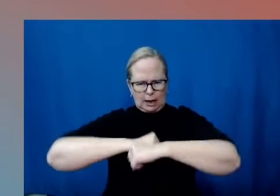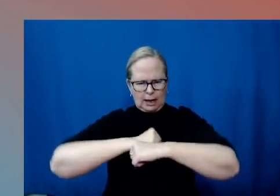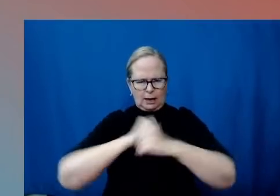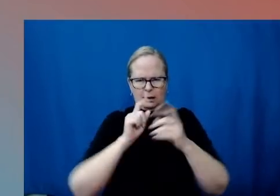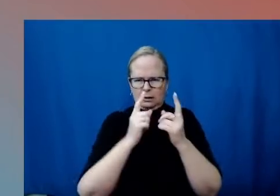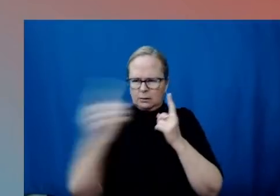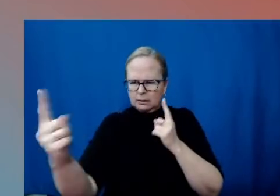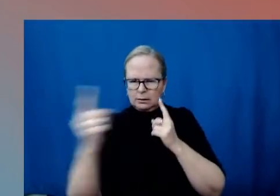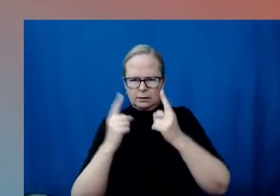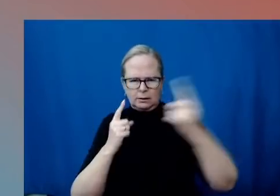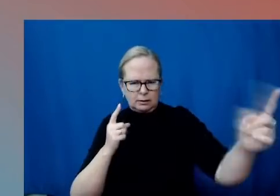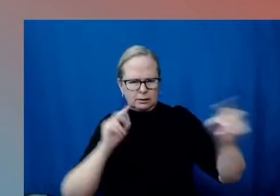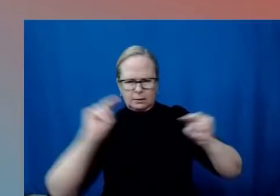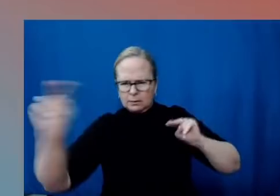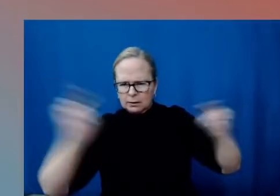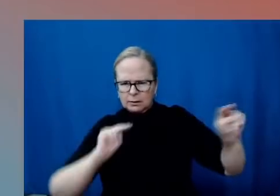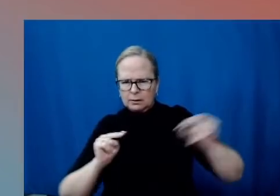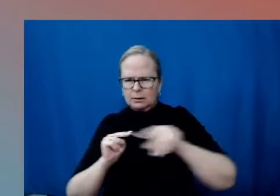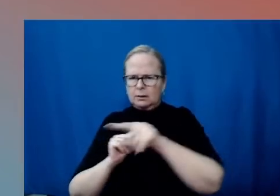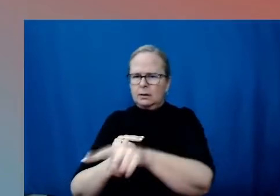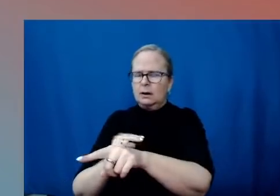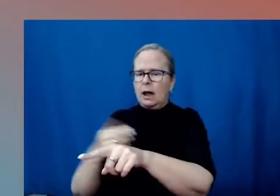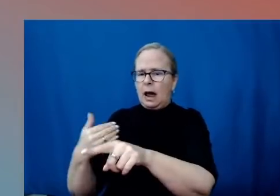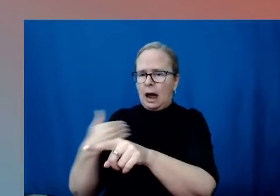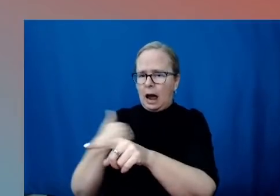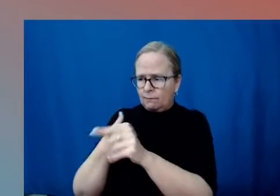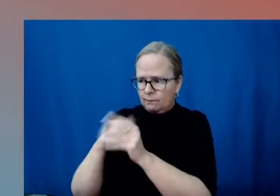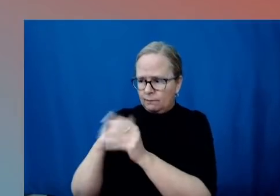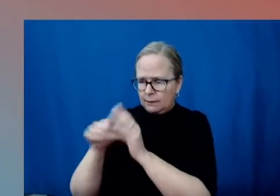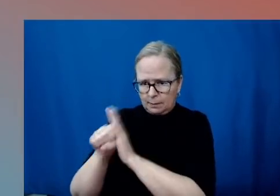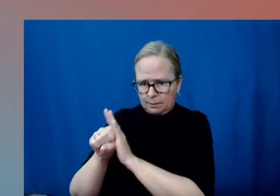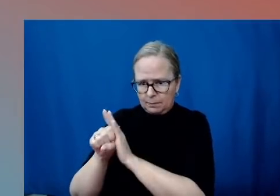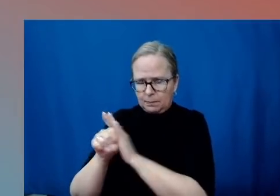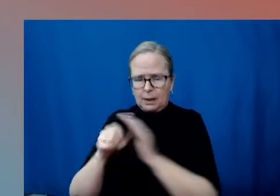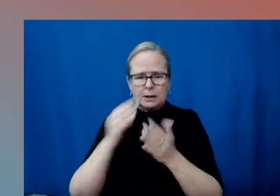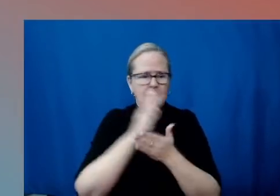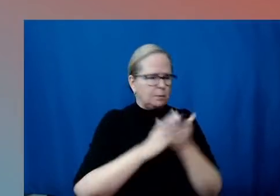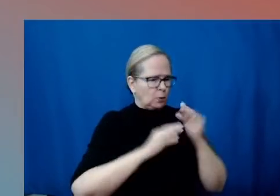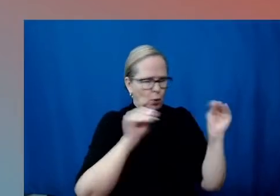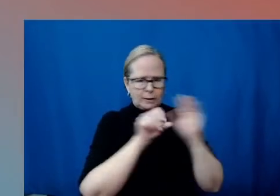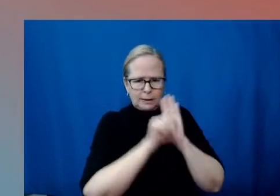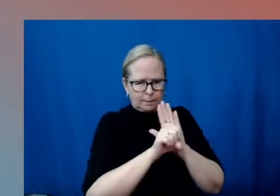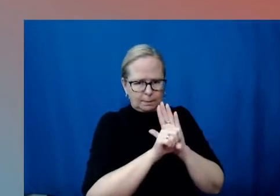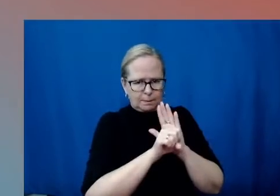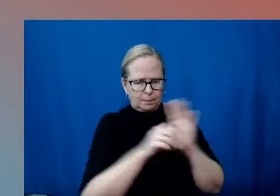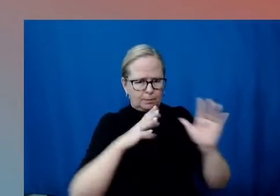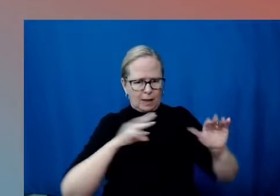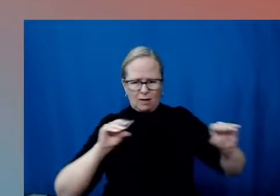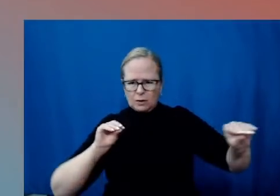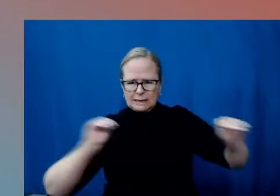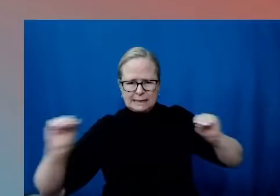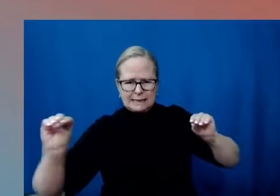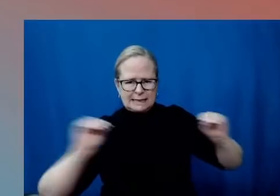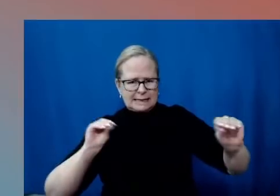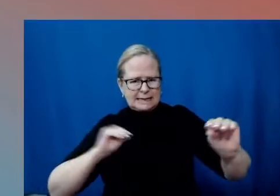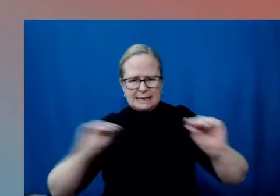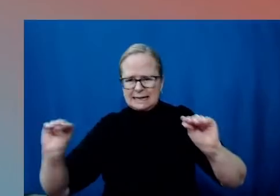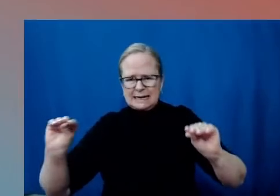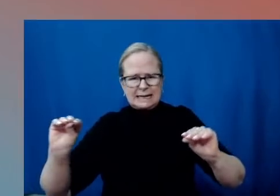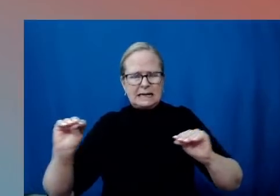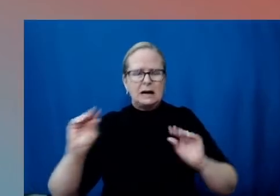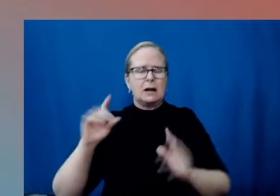patients, and how to deal with both patients that have infective symptoms and non-infective symptoms. So, while you're hearing messaging